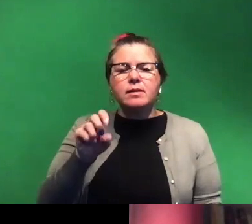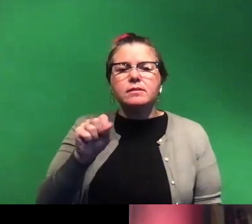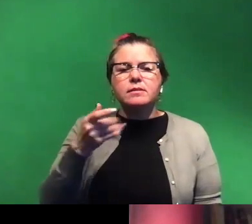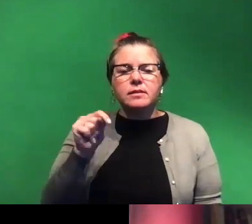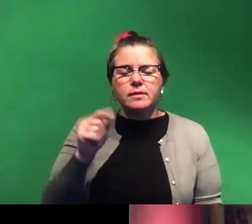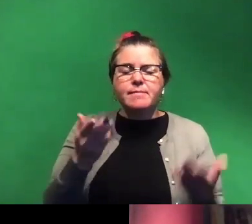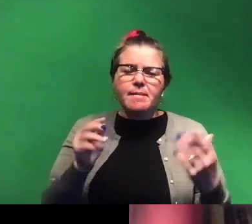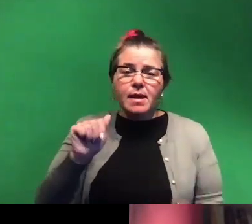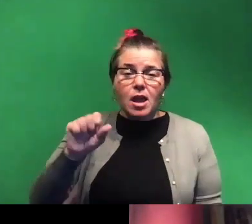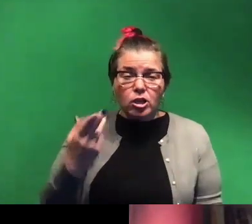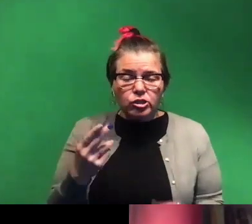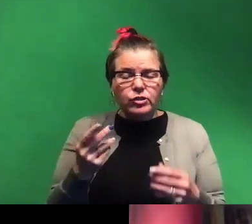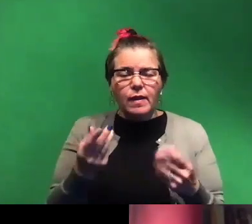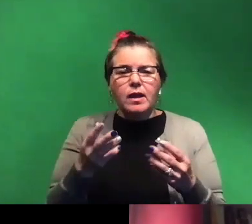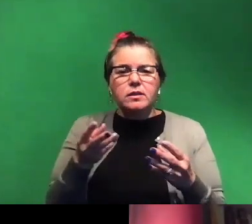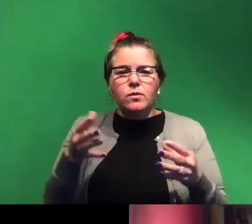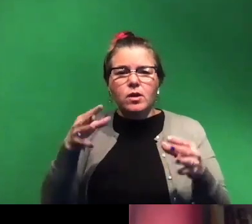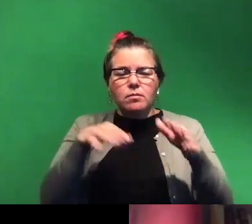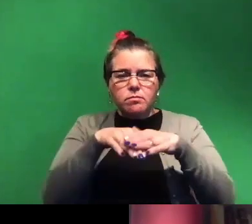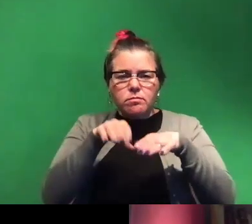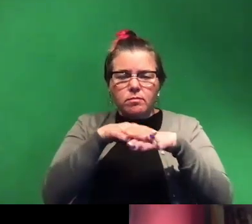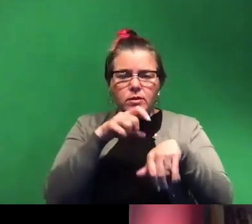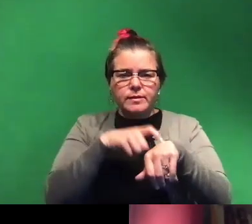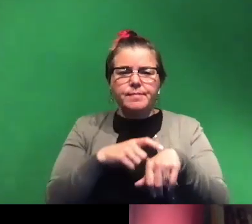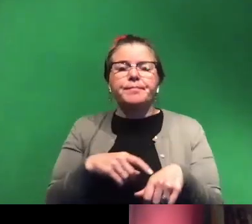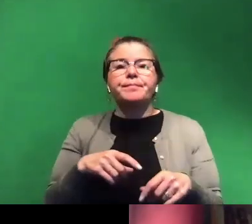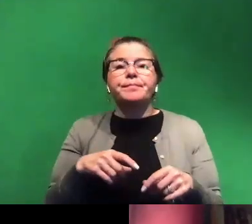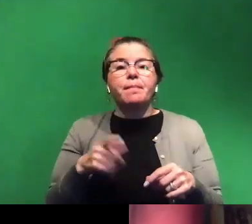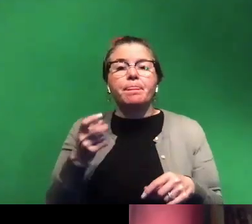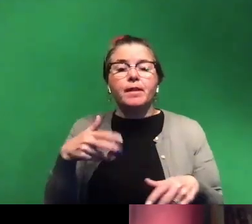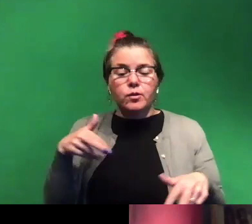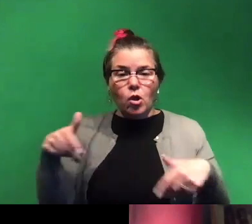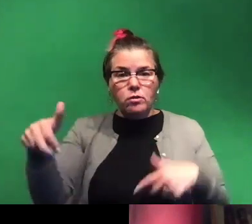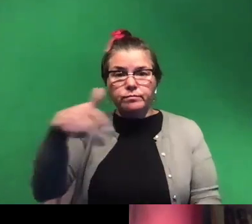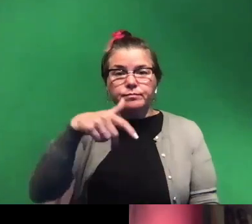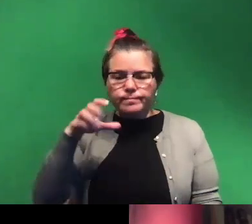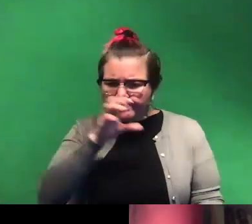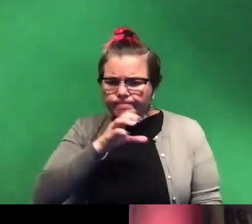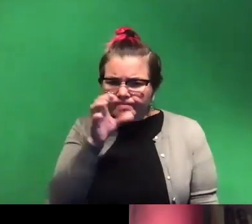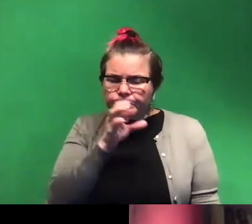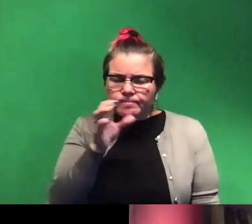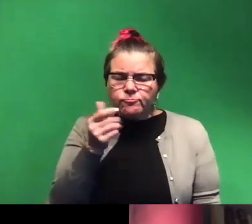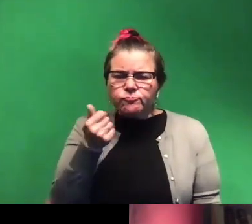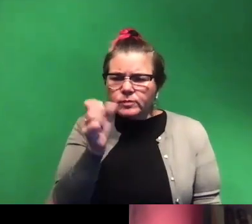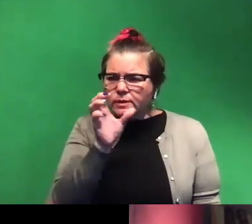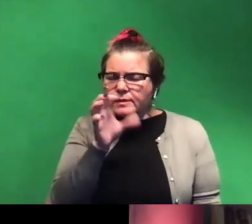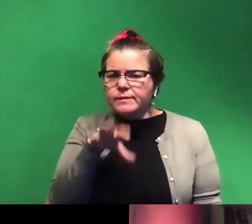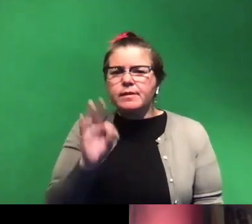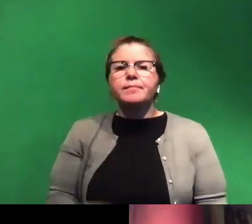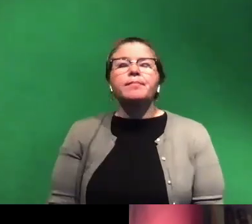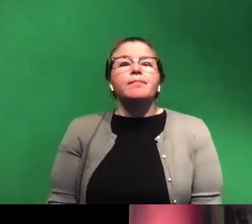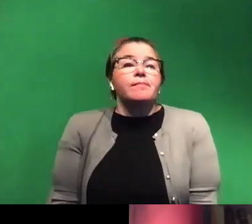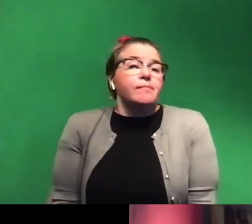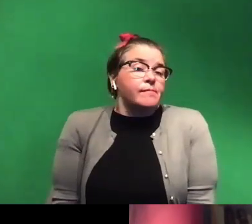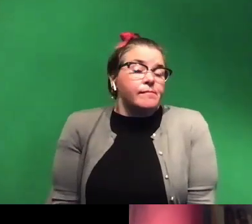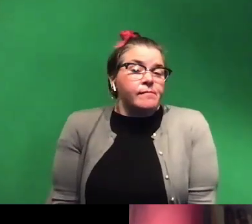ash, things that accumulate over time. And then you just basically walk the ground and you look and you try and search for them. So there